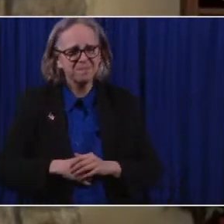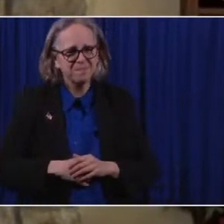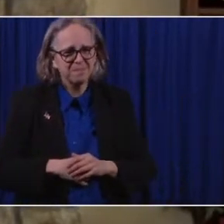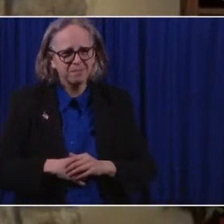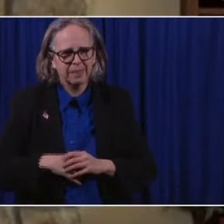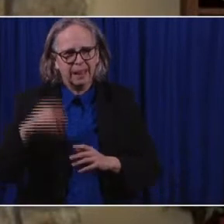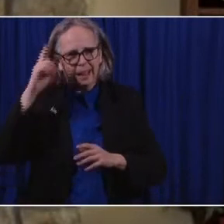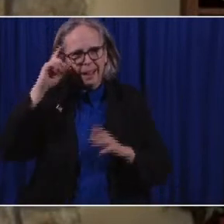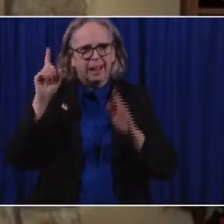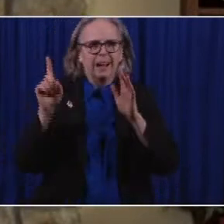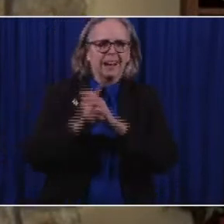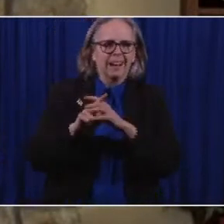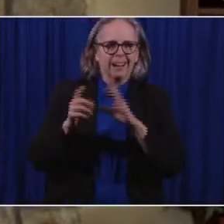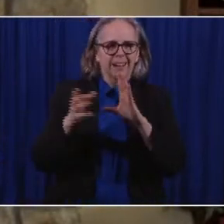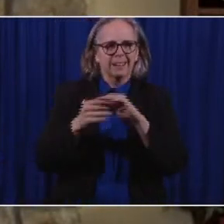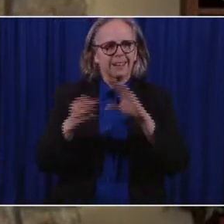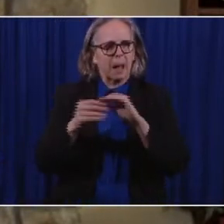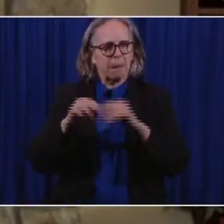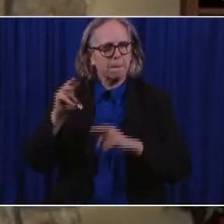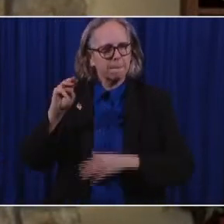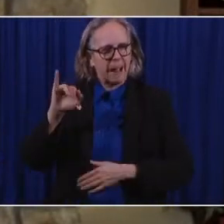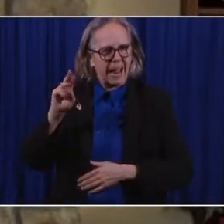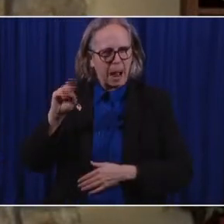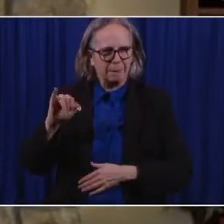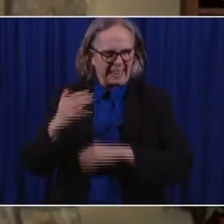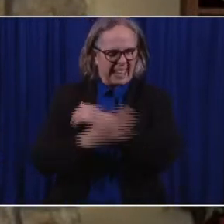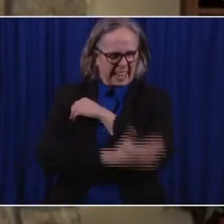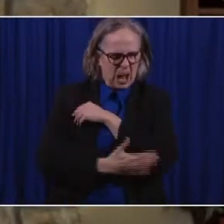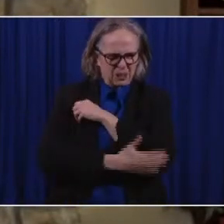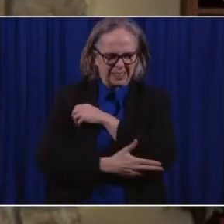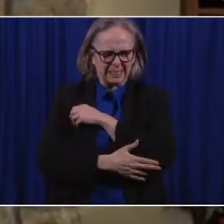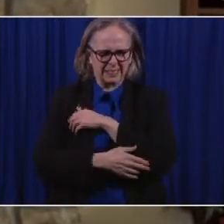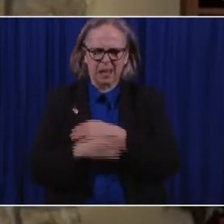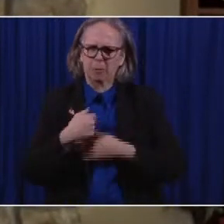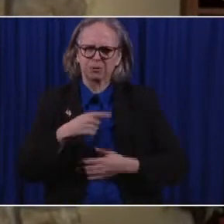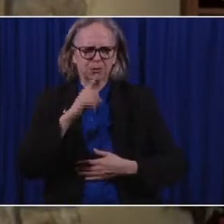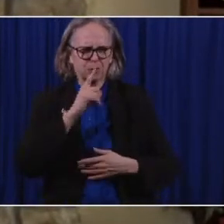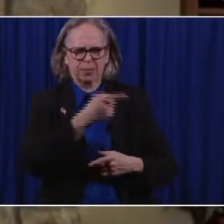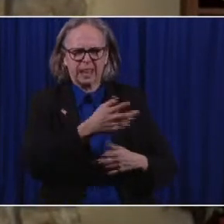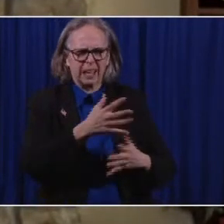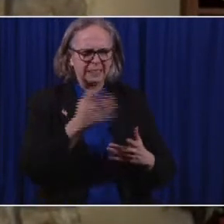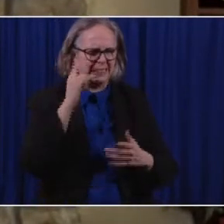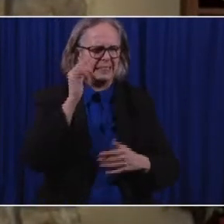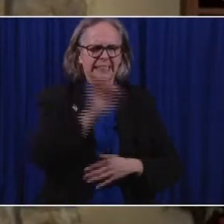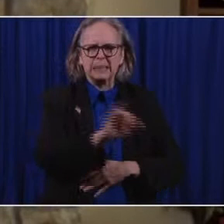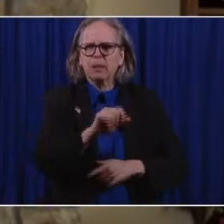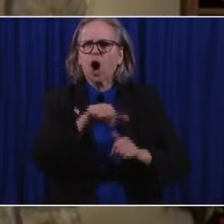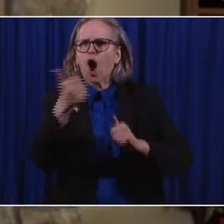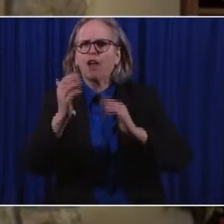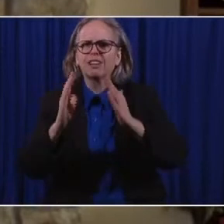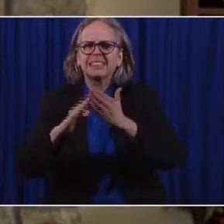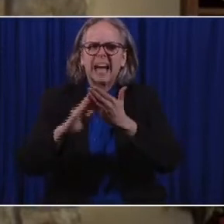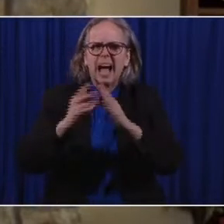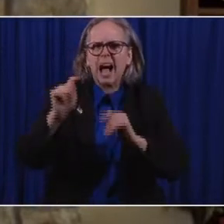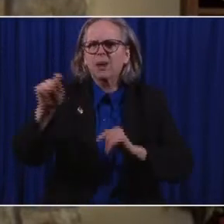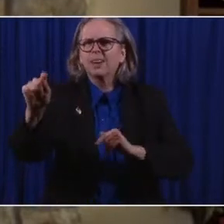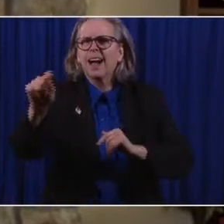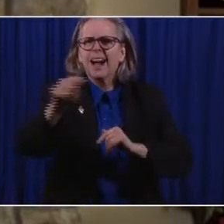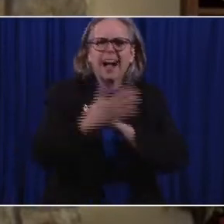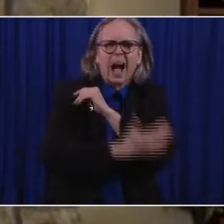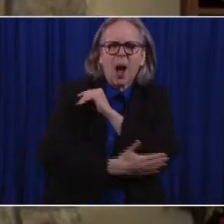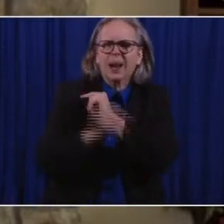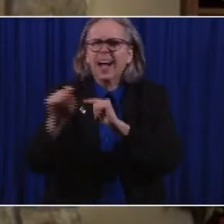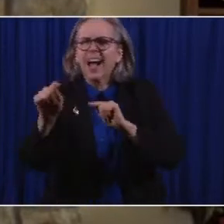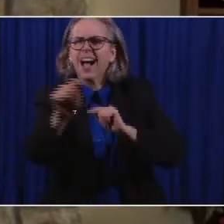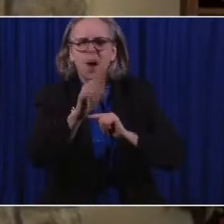County, we're going to see replicated all over the state. And I know that there's going to be frustration sometimes when you get there